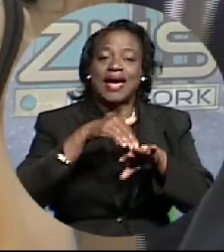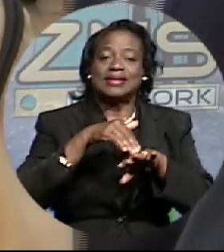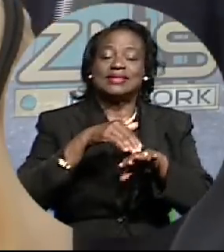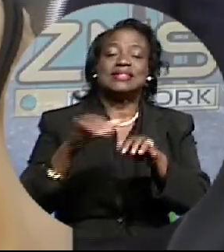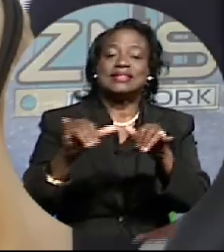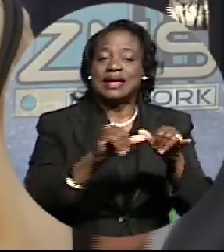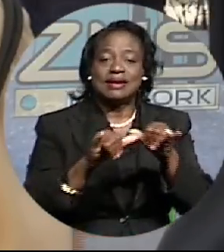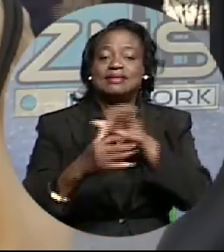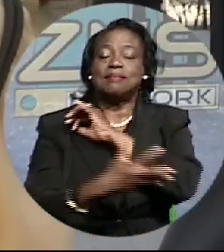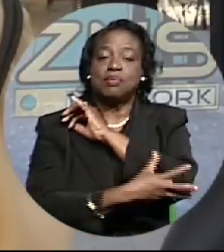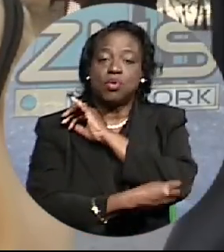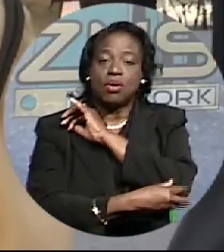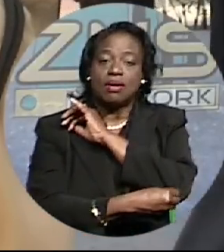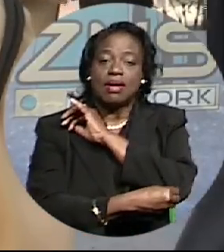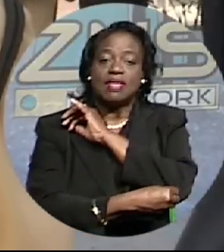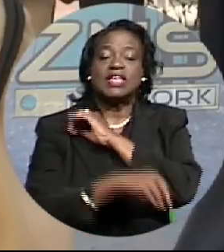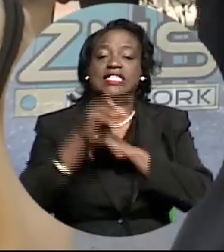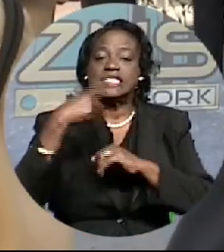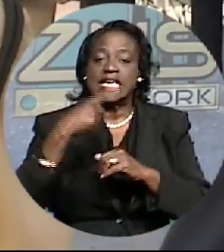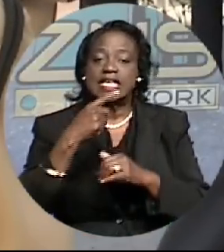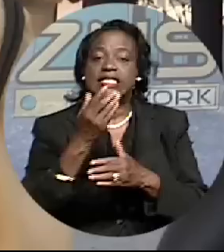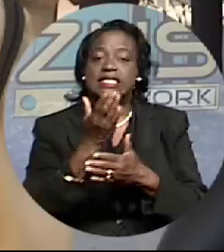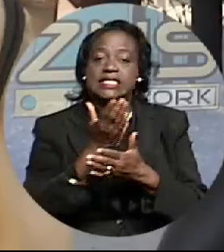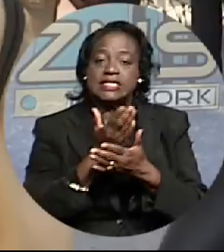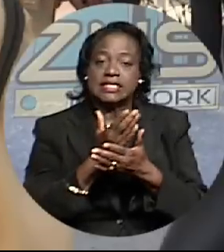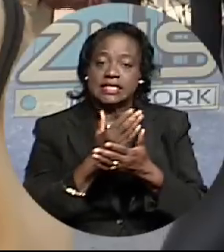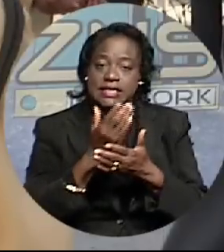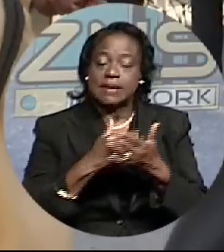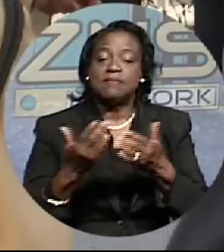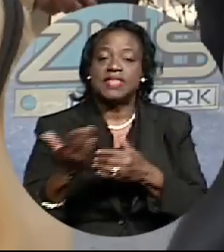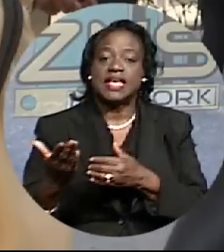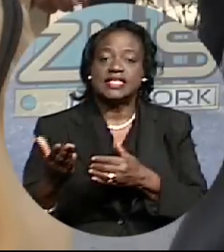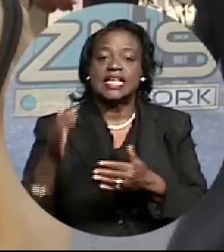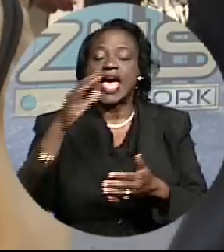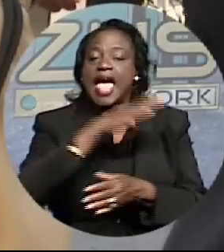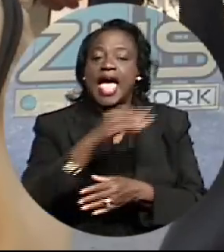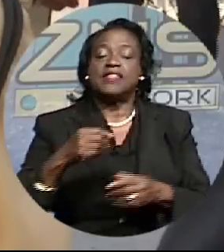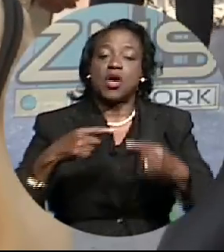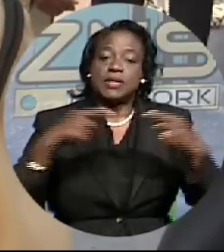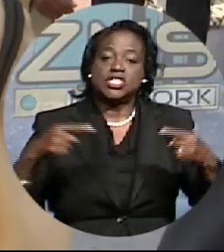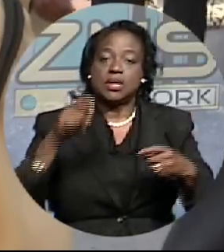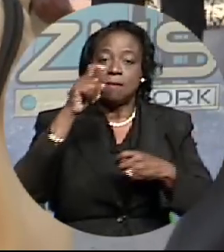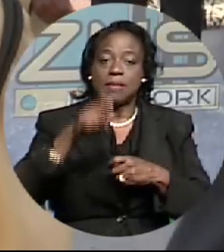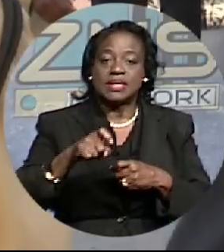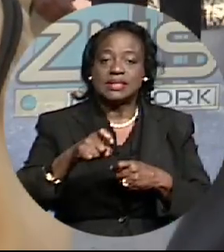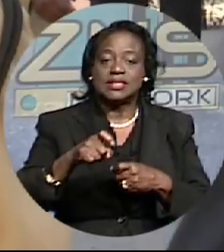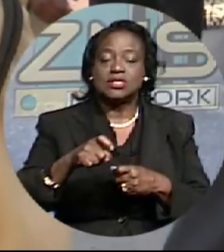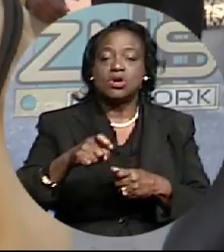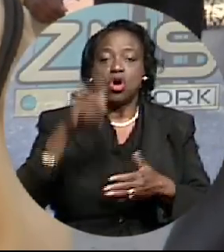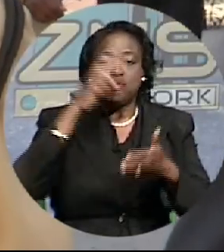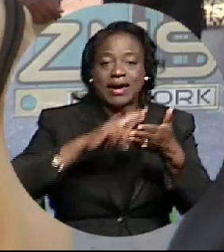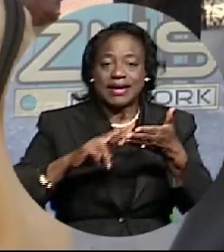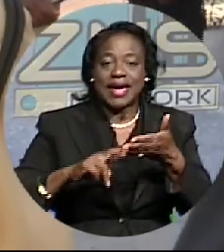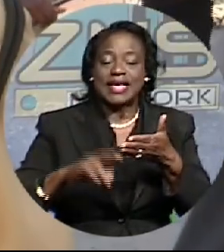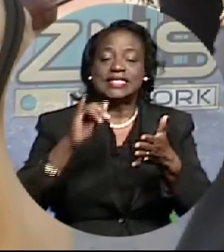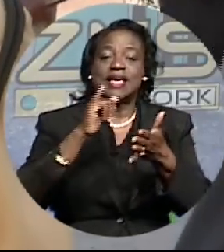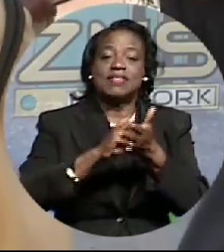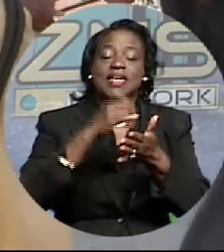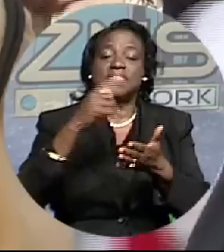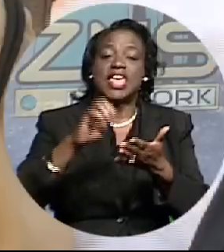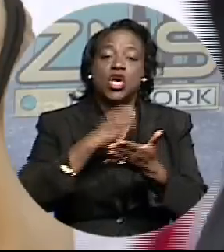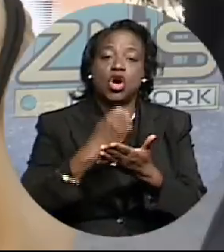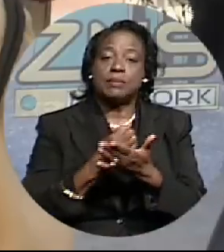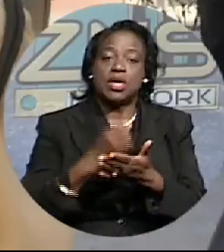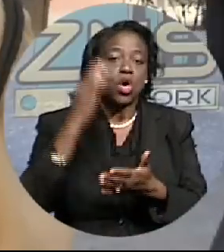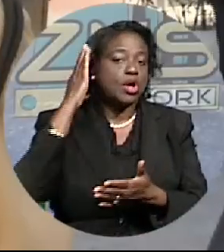anticipating certain things. And the opposition must now recognize that the economy is not going to be a